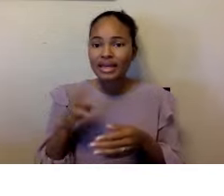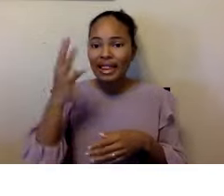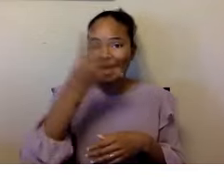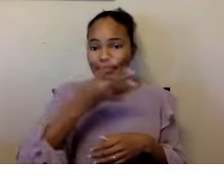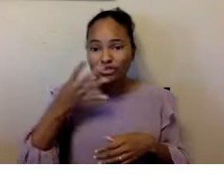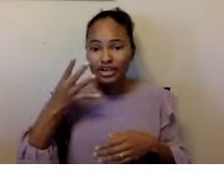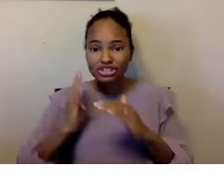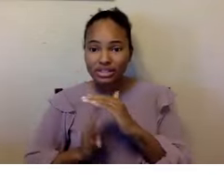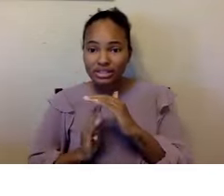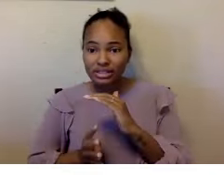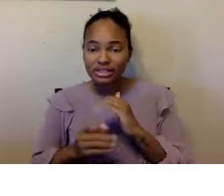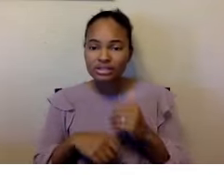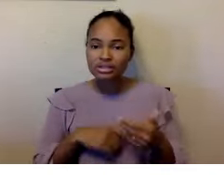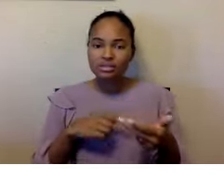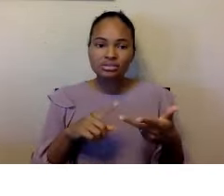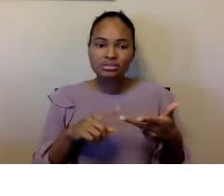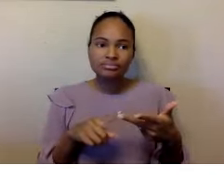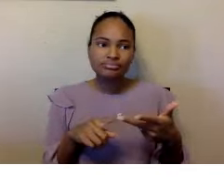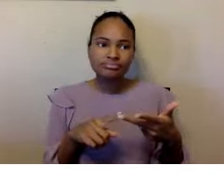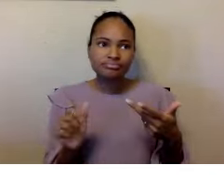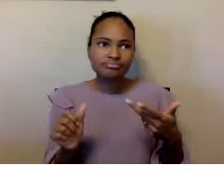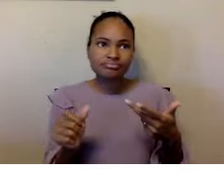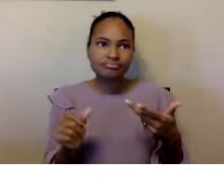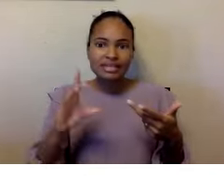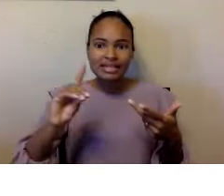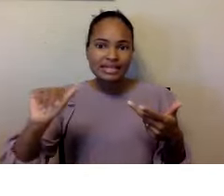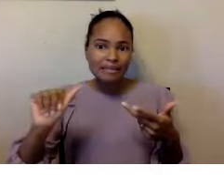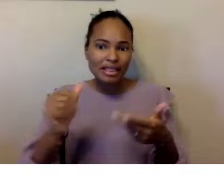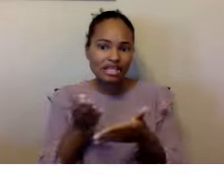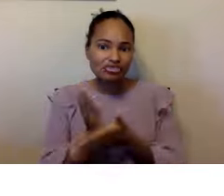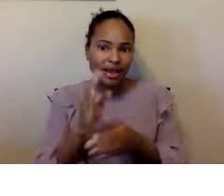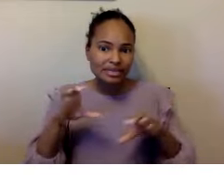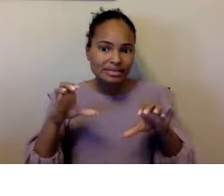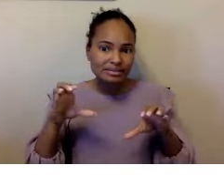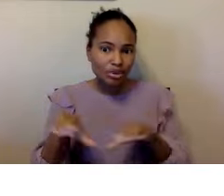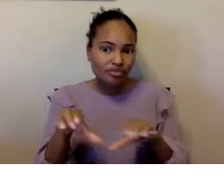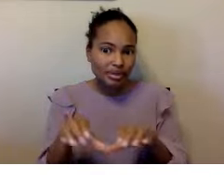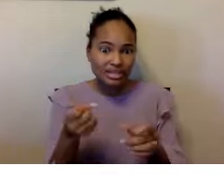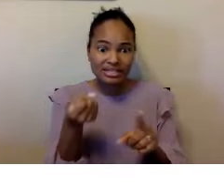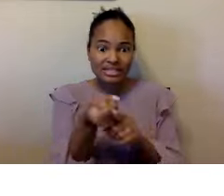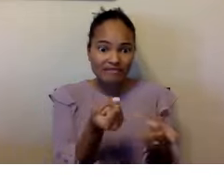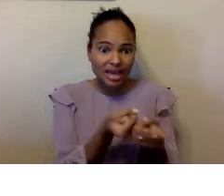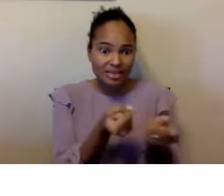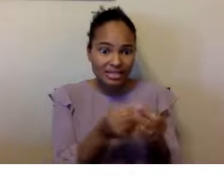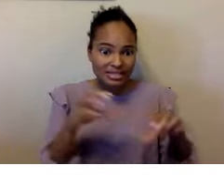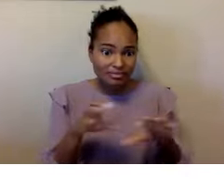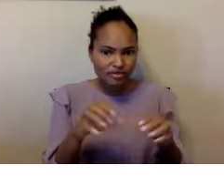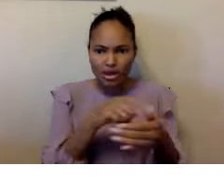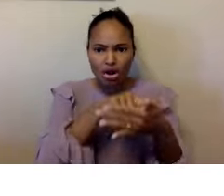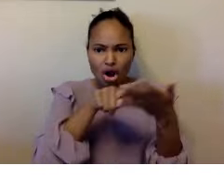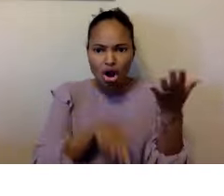immigration. We could talk about the disability rights movement or self-advocacy movement. All of those are civil rights